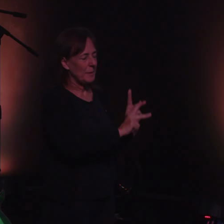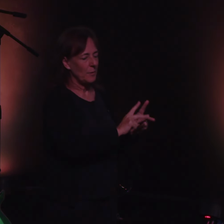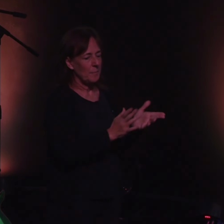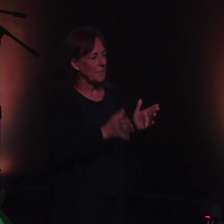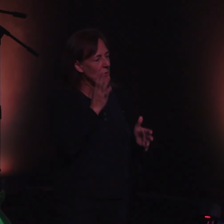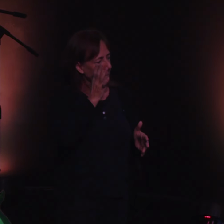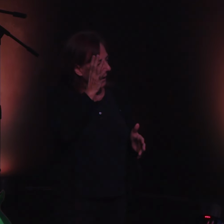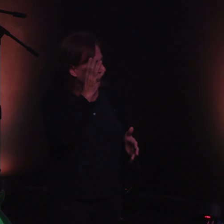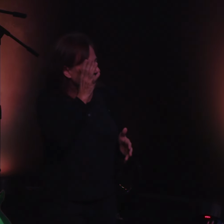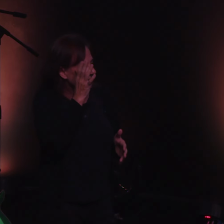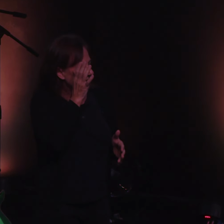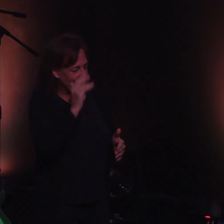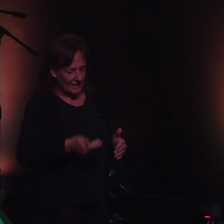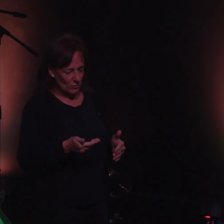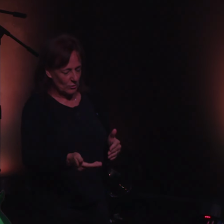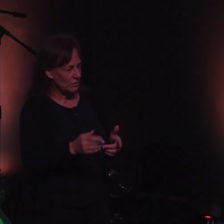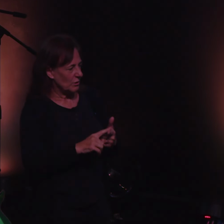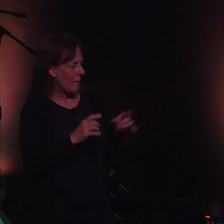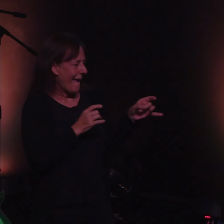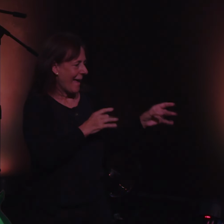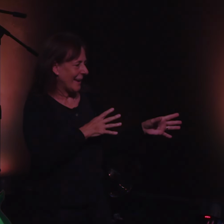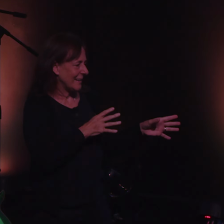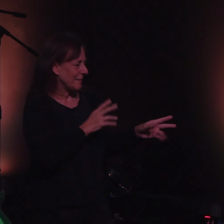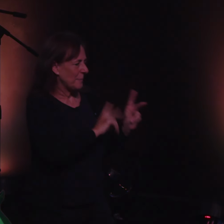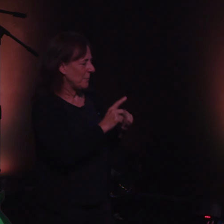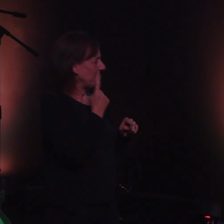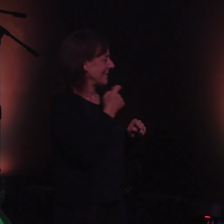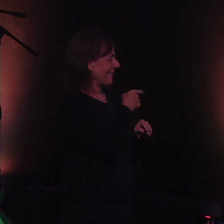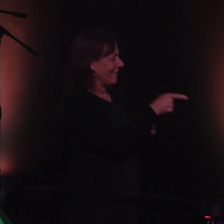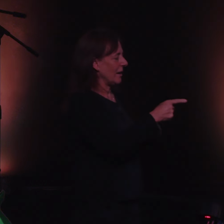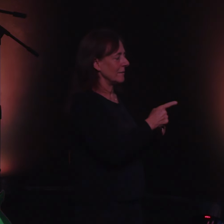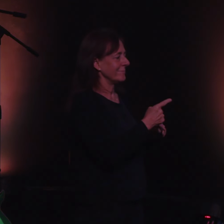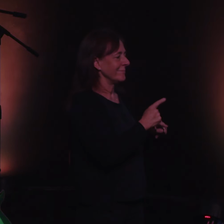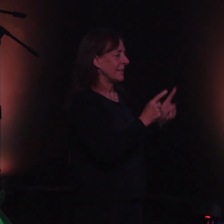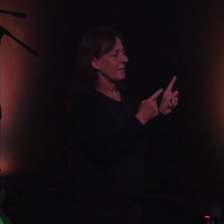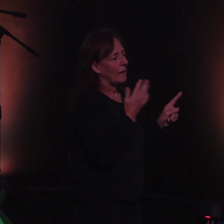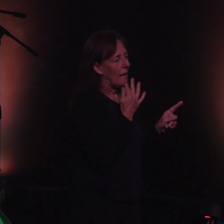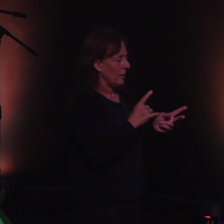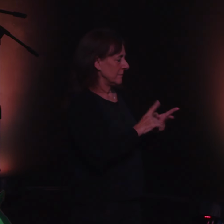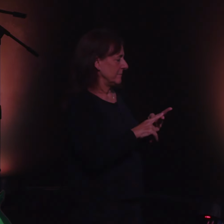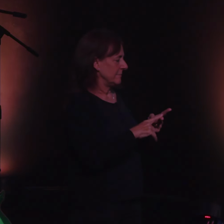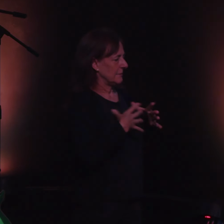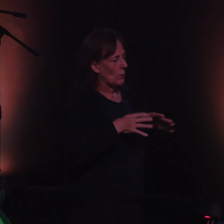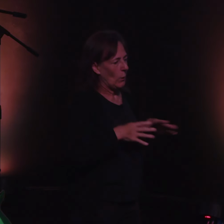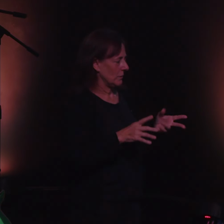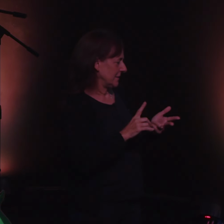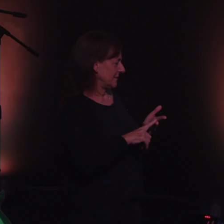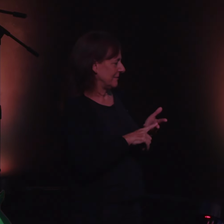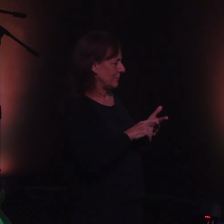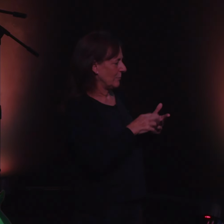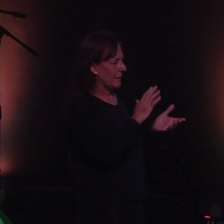who introduced you to hating people because of the color of their skin or the way that they love or whatever the thing may